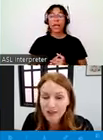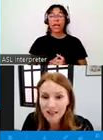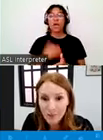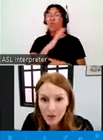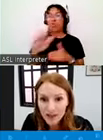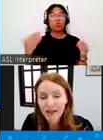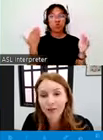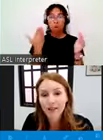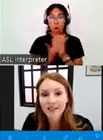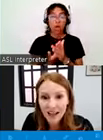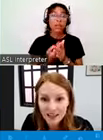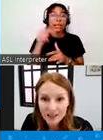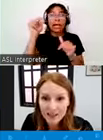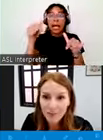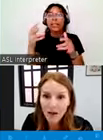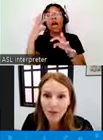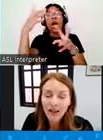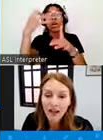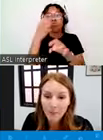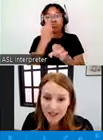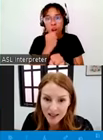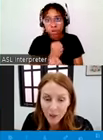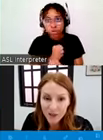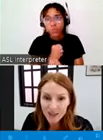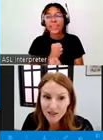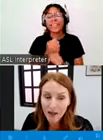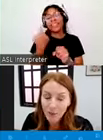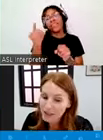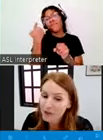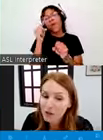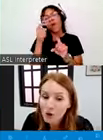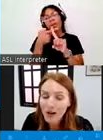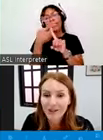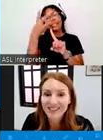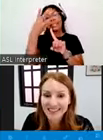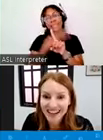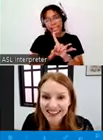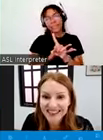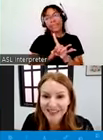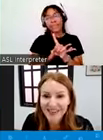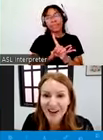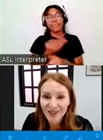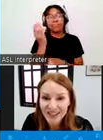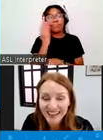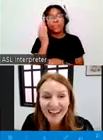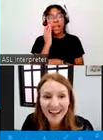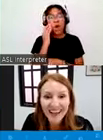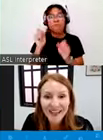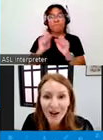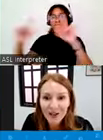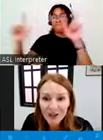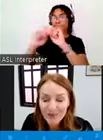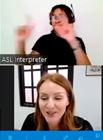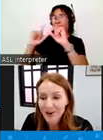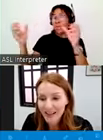actually a summary of the entire 6 month update, which is approximately 200 slides. It's a long read. And that